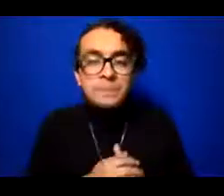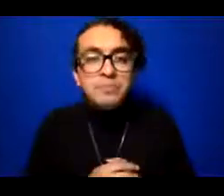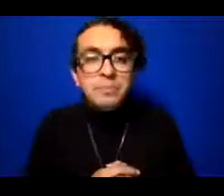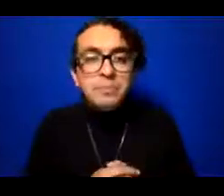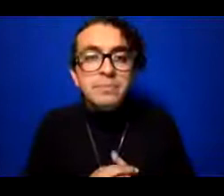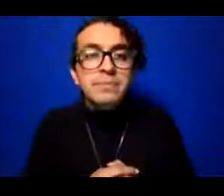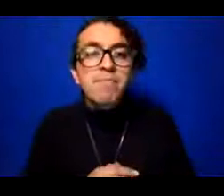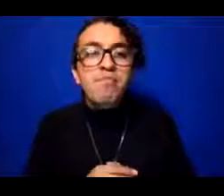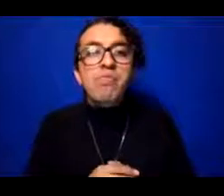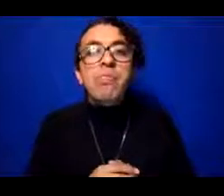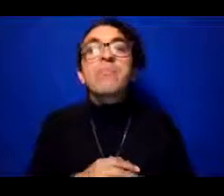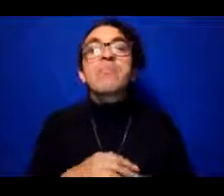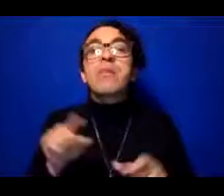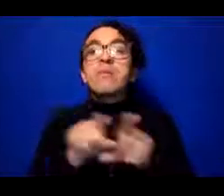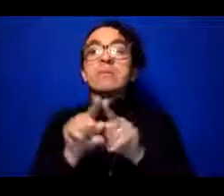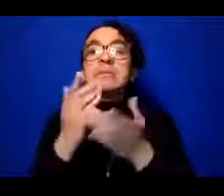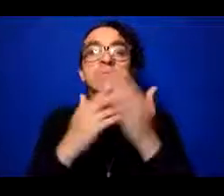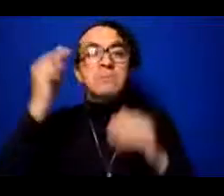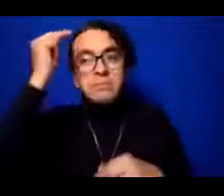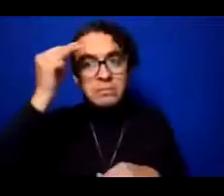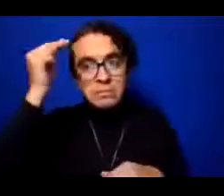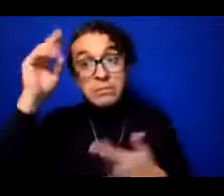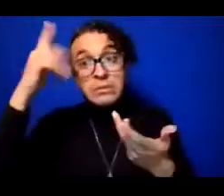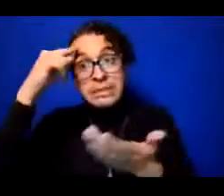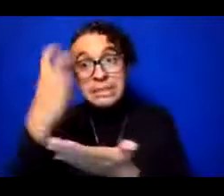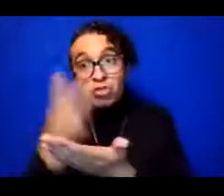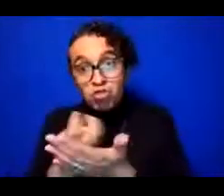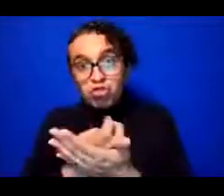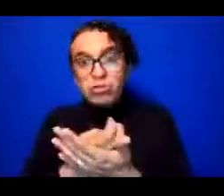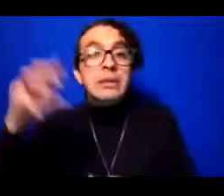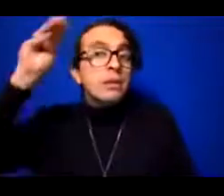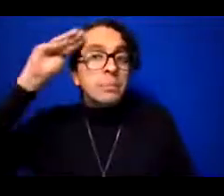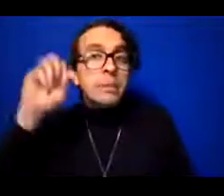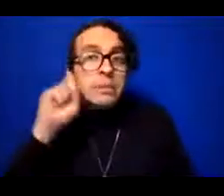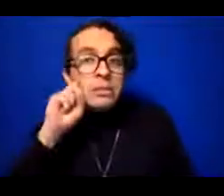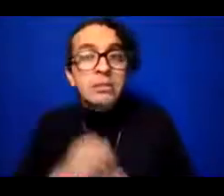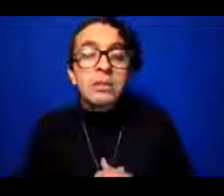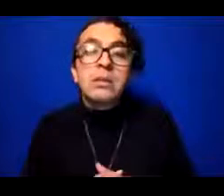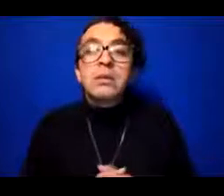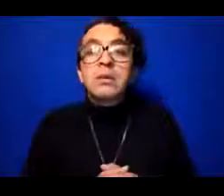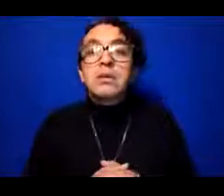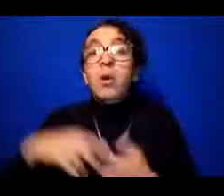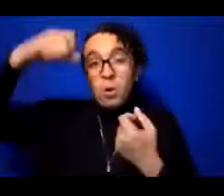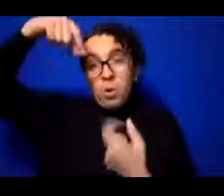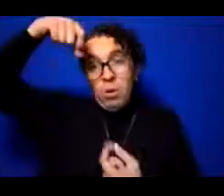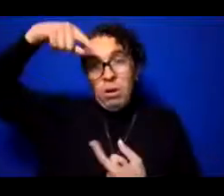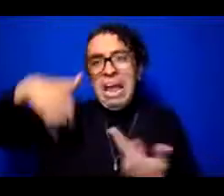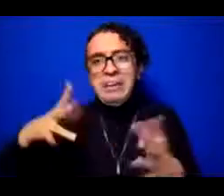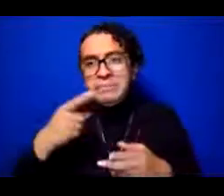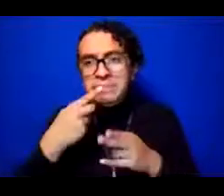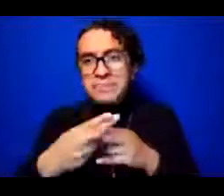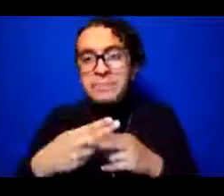So there's also some neurological issues like seizure, MS, hormones, which we talked about. This